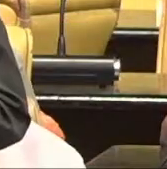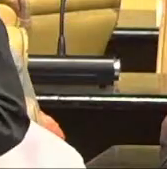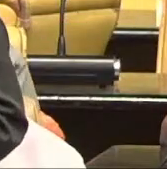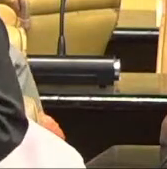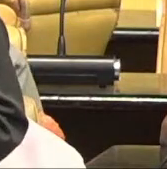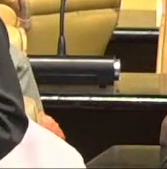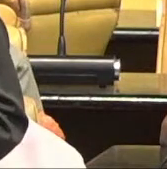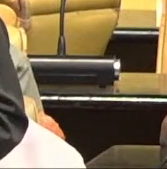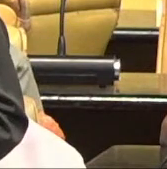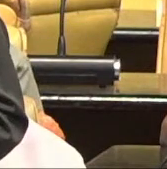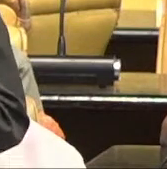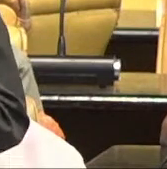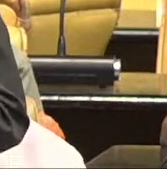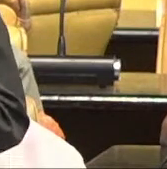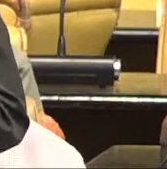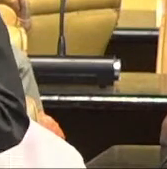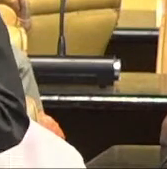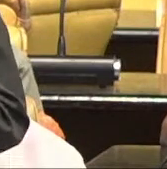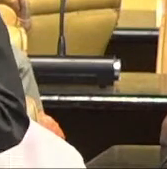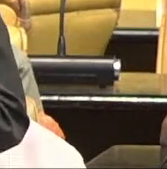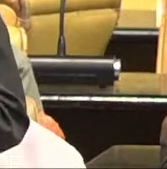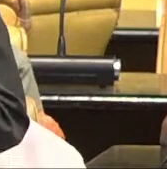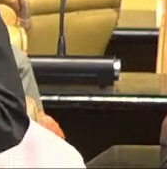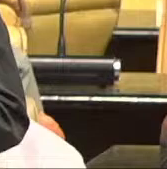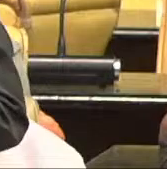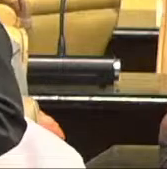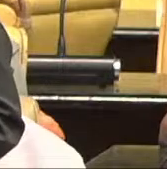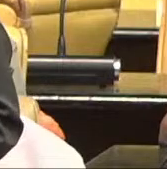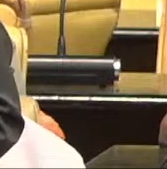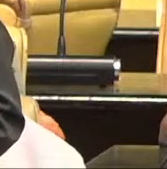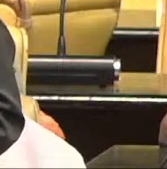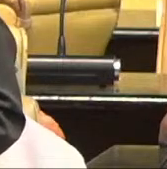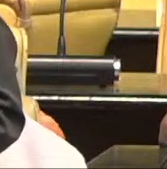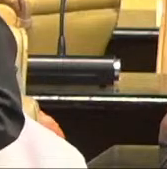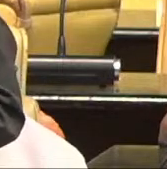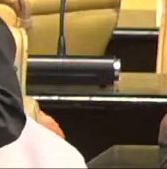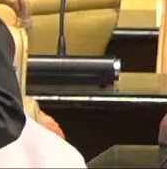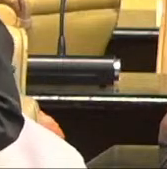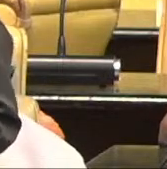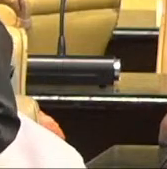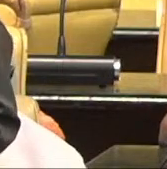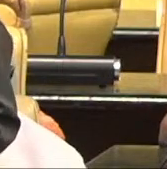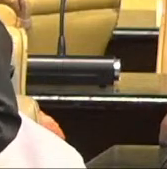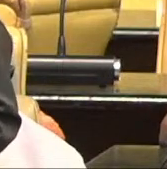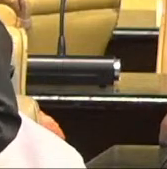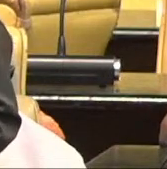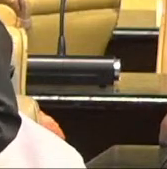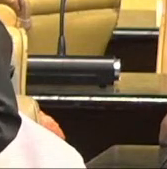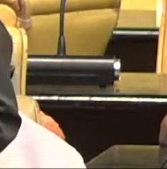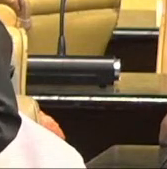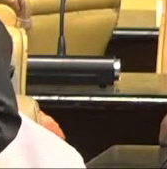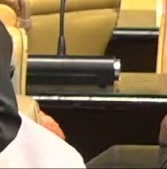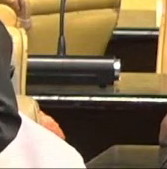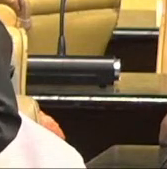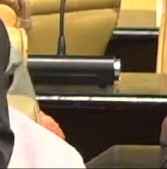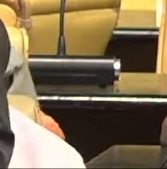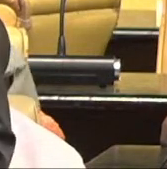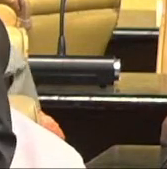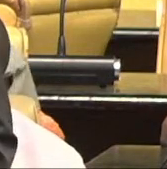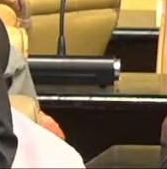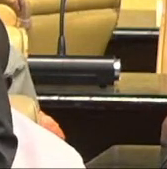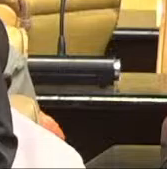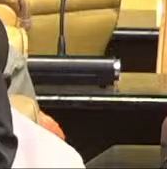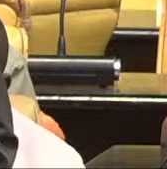is seeking to bring to your attention these facts as matters